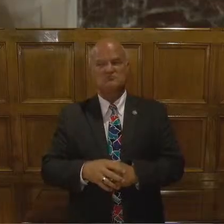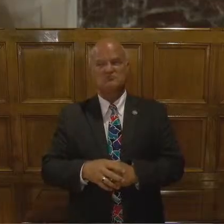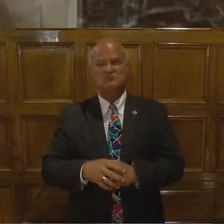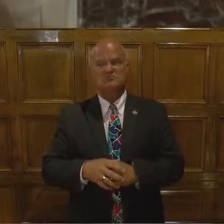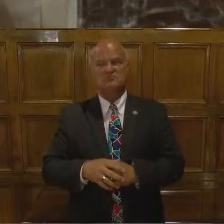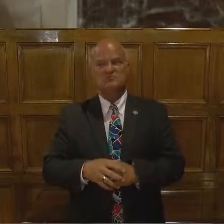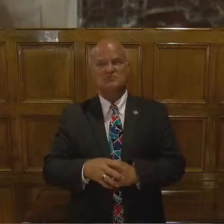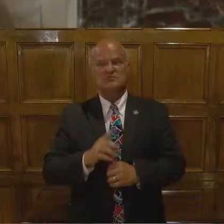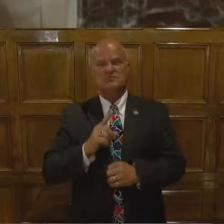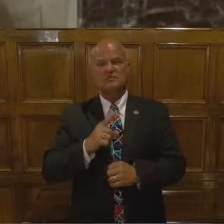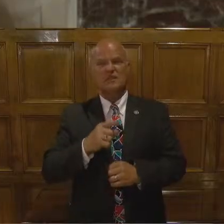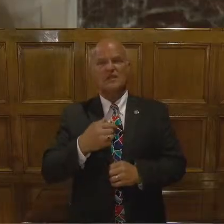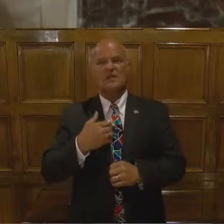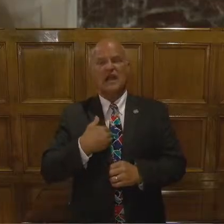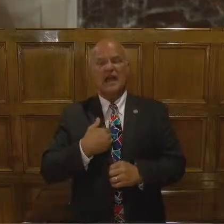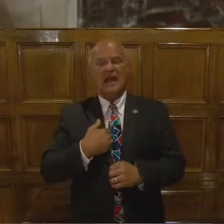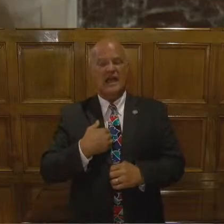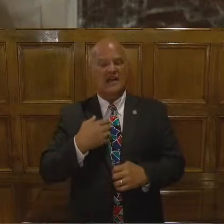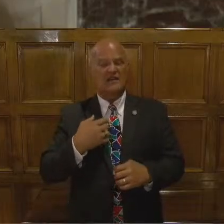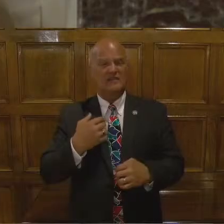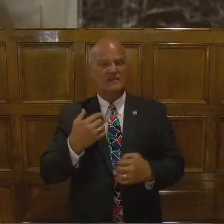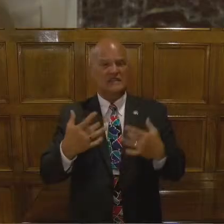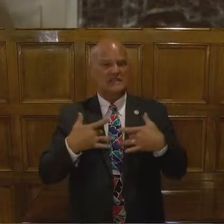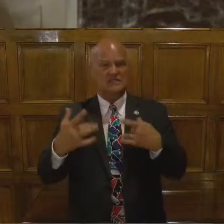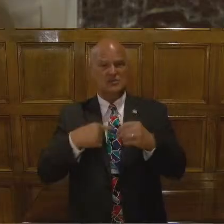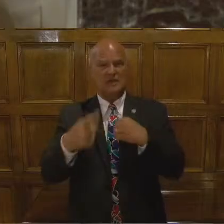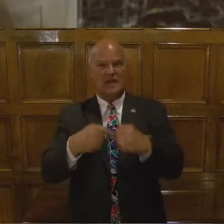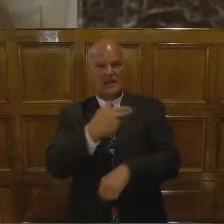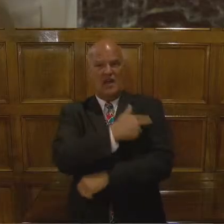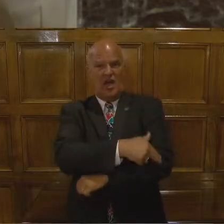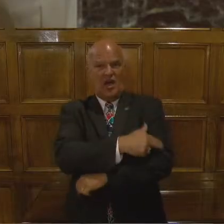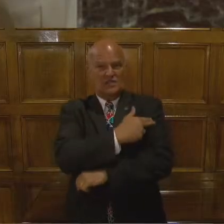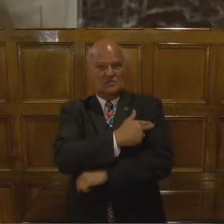we'll have enough capacity in the hospitals if we do see